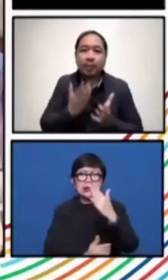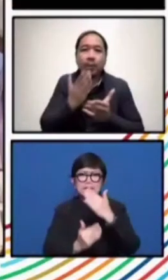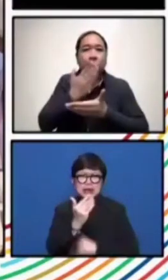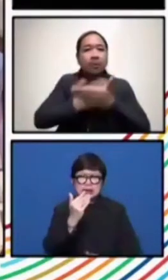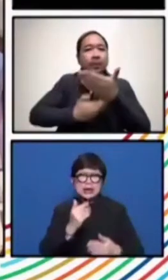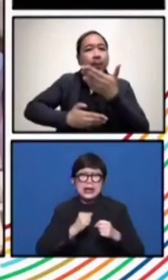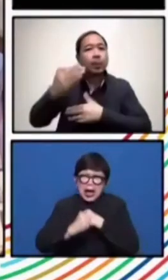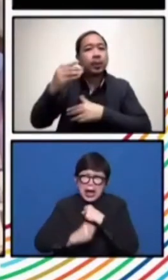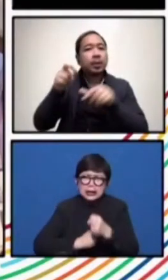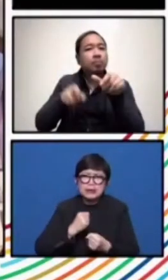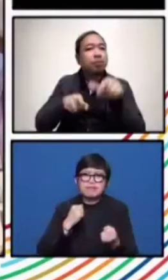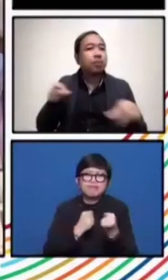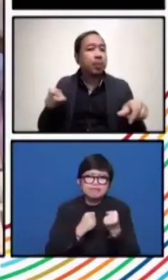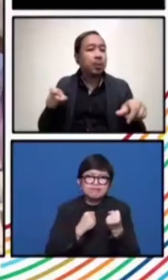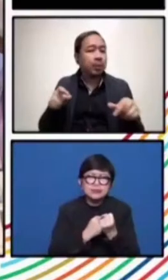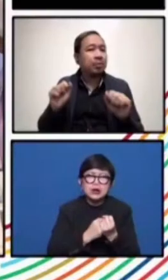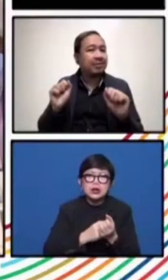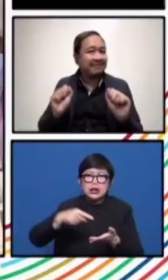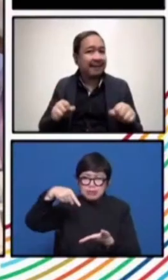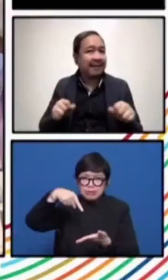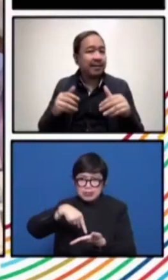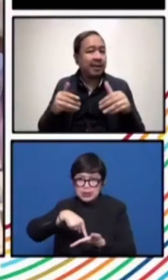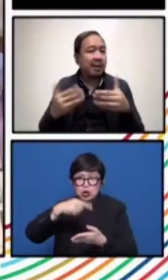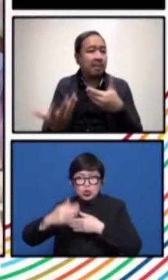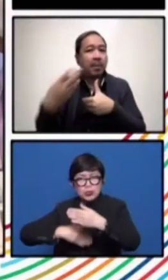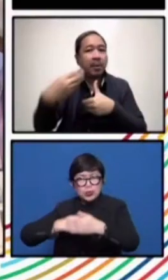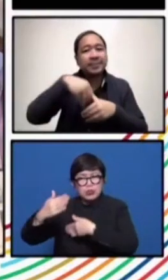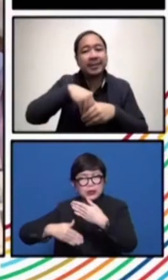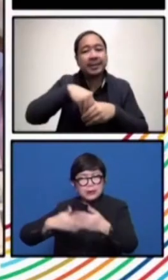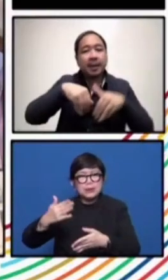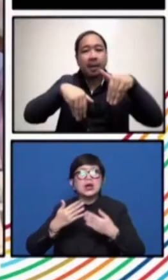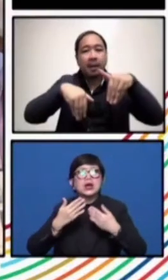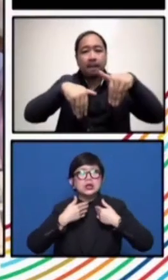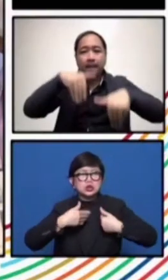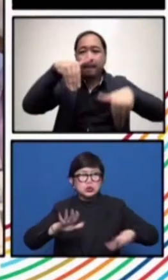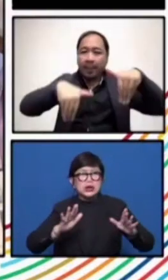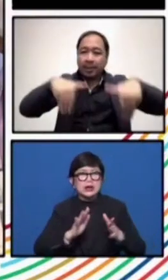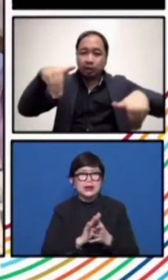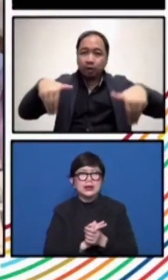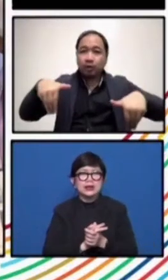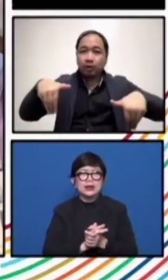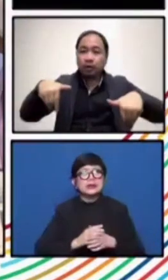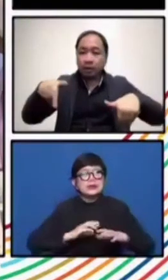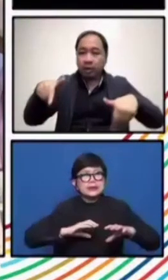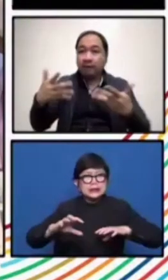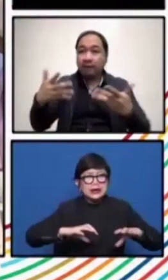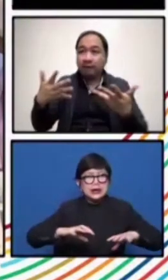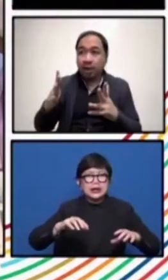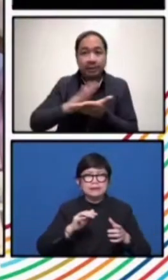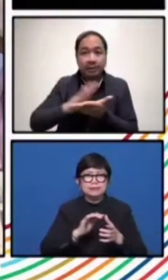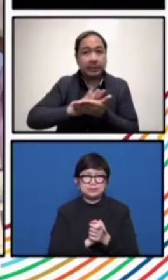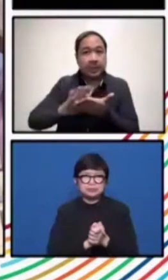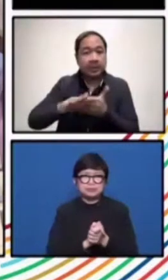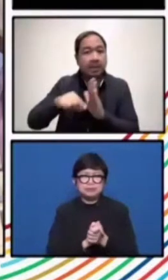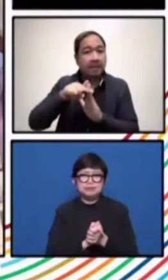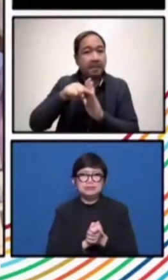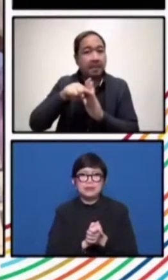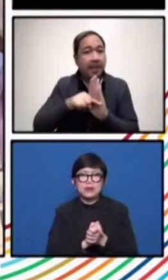process have been put in place by the national lesson committee the